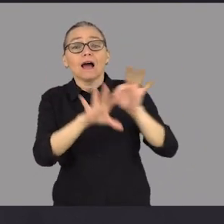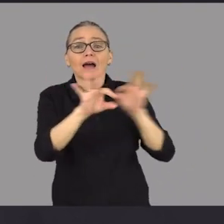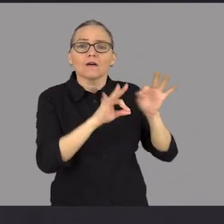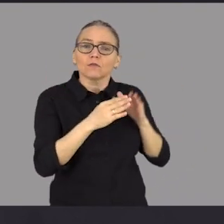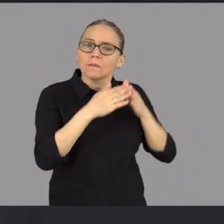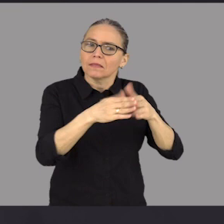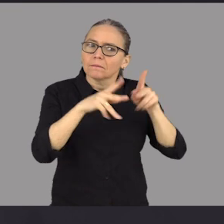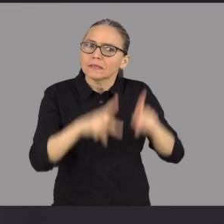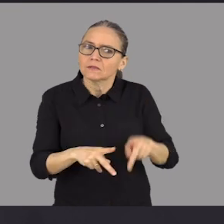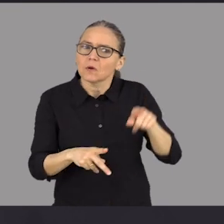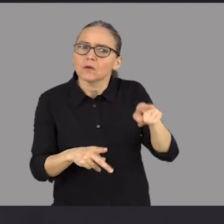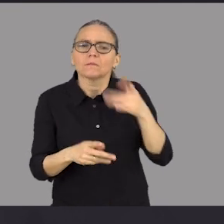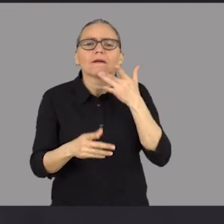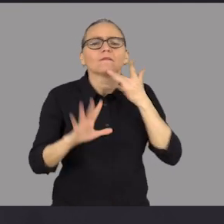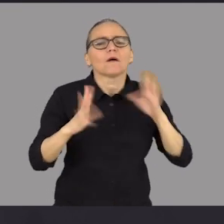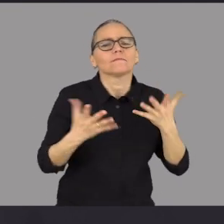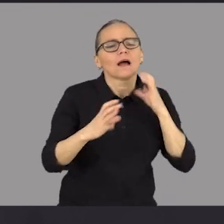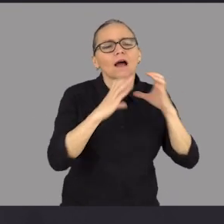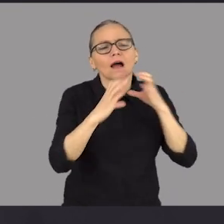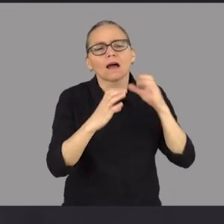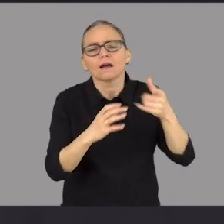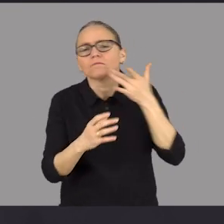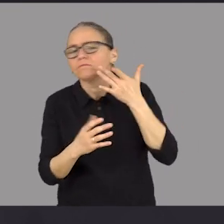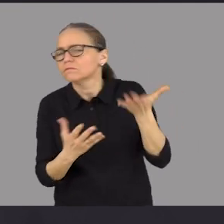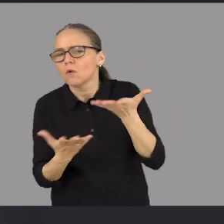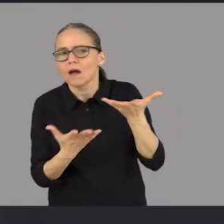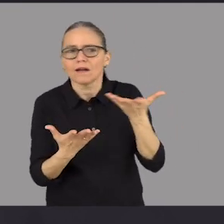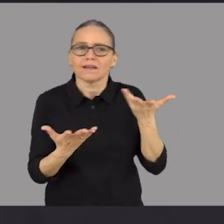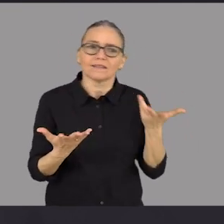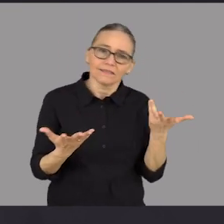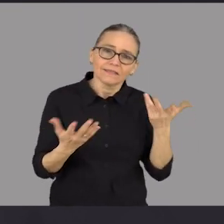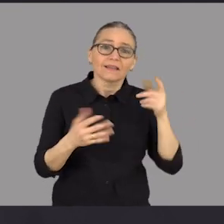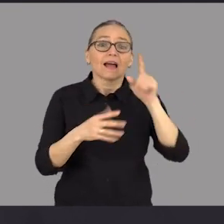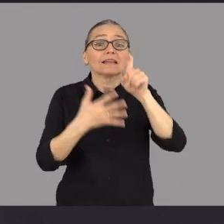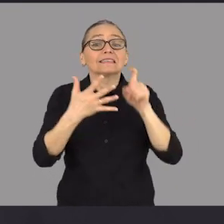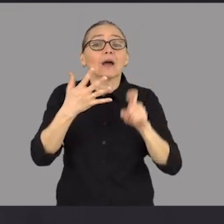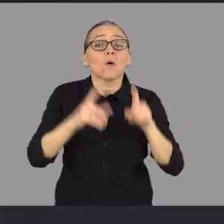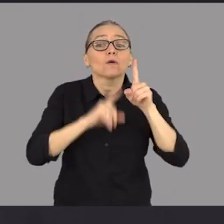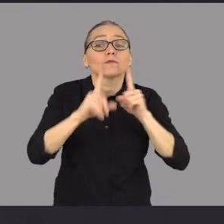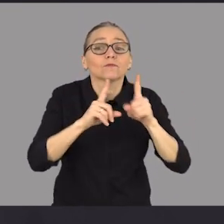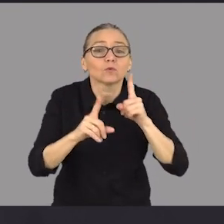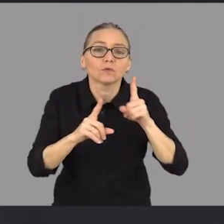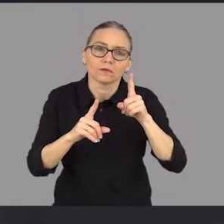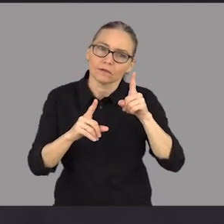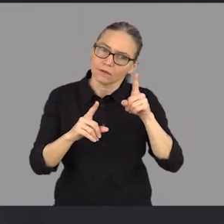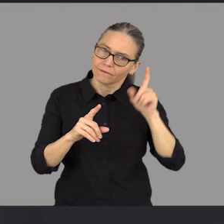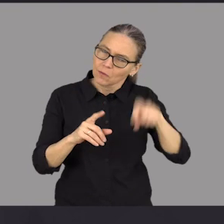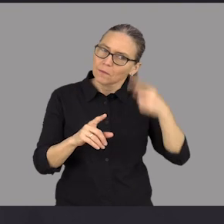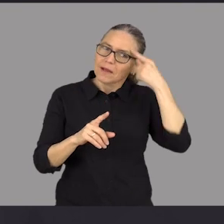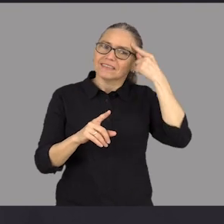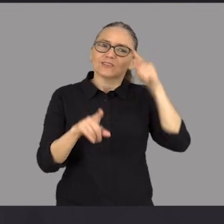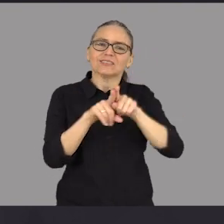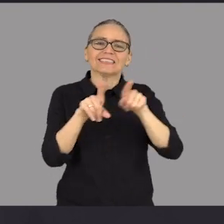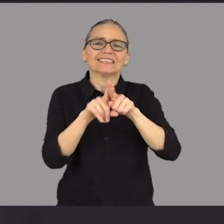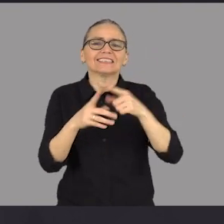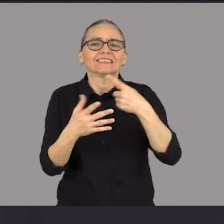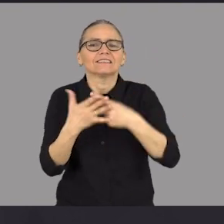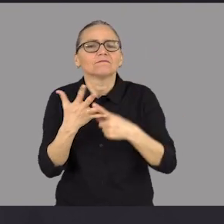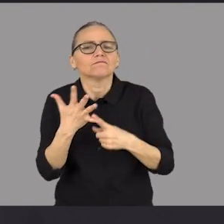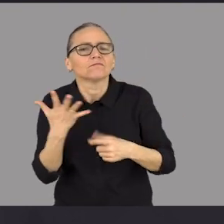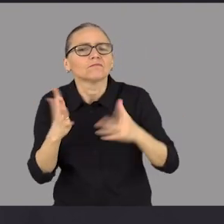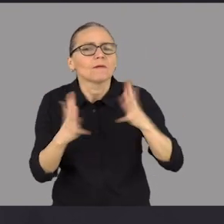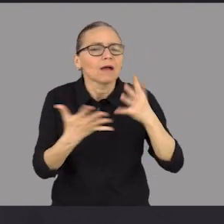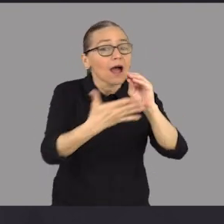to pre-screening would be to confirm with the individual what would be the best pre-screening method